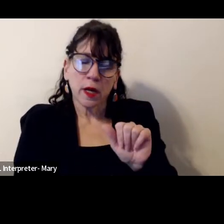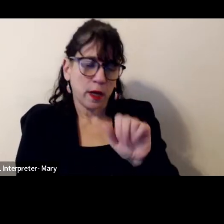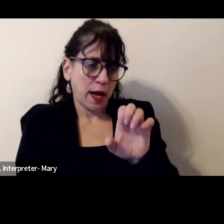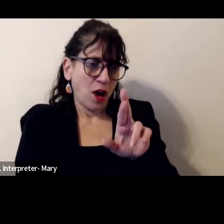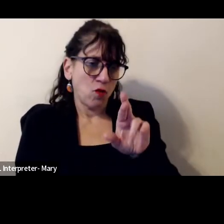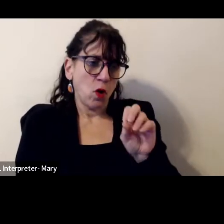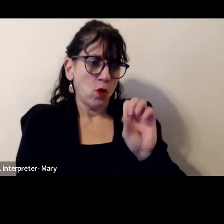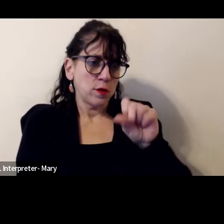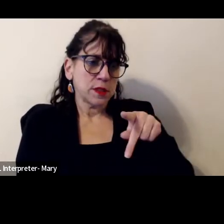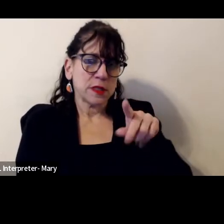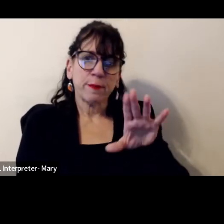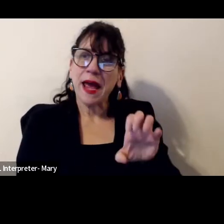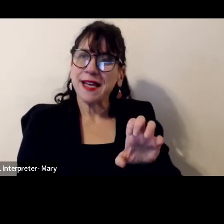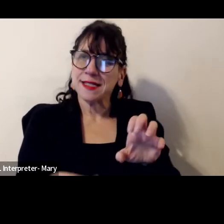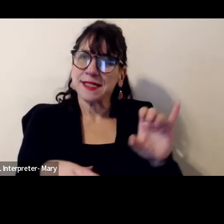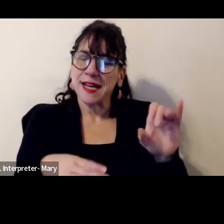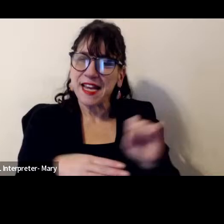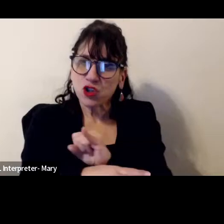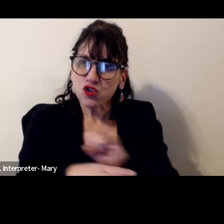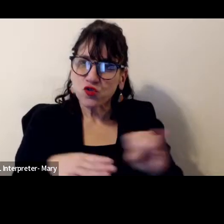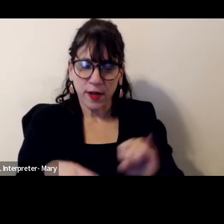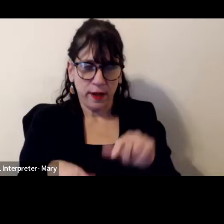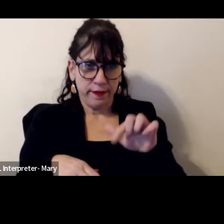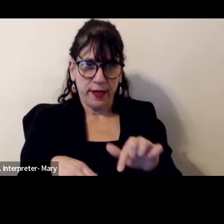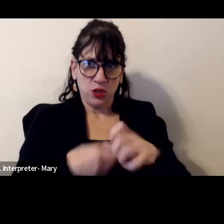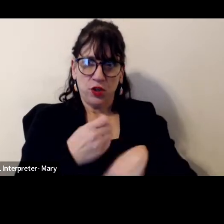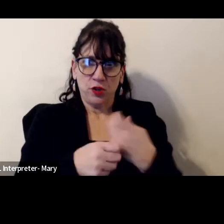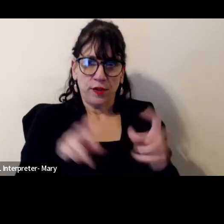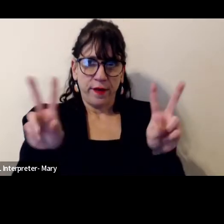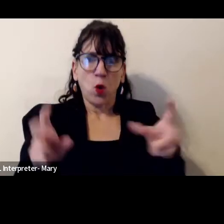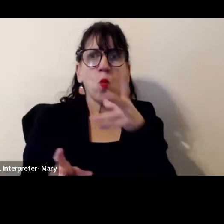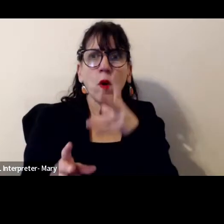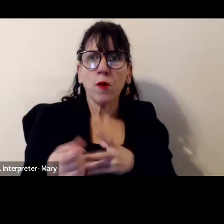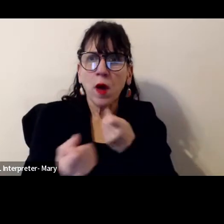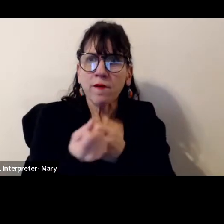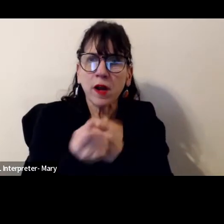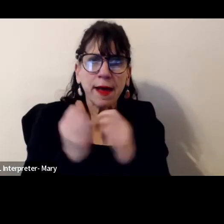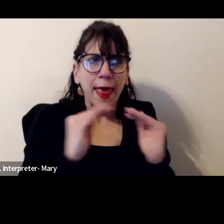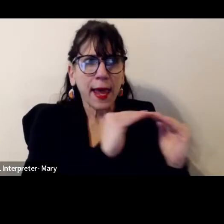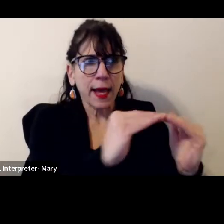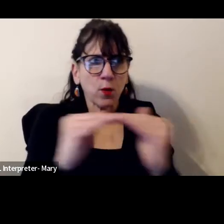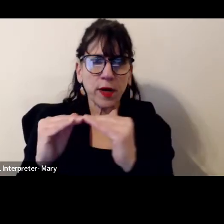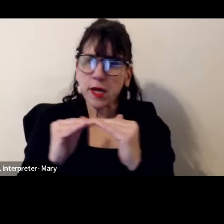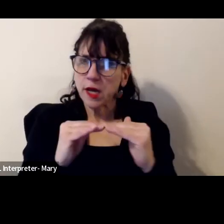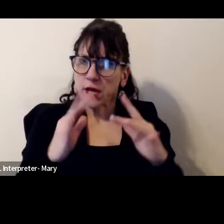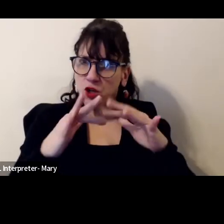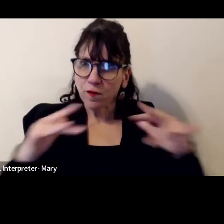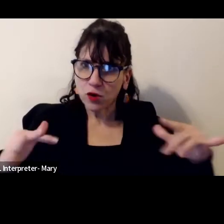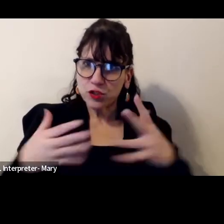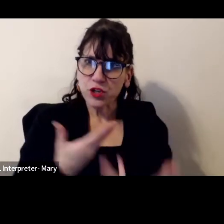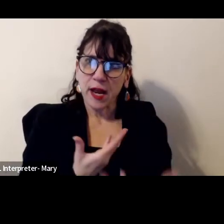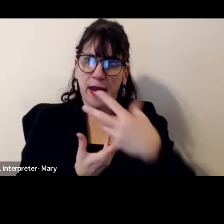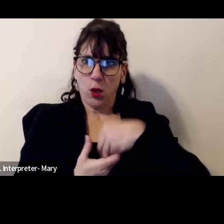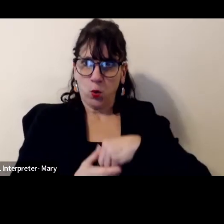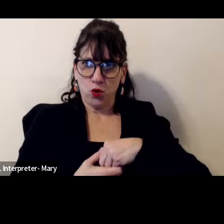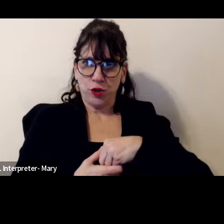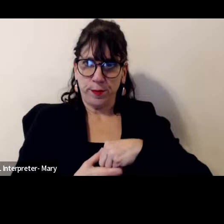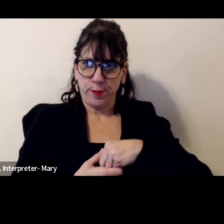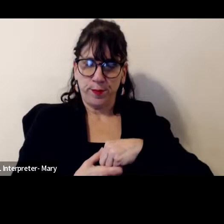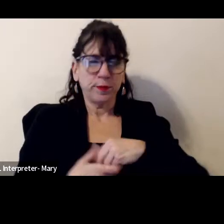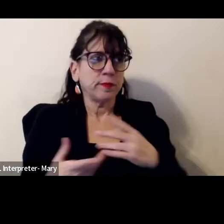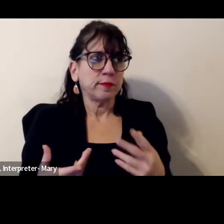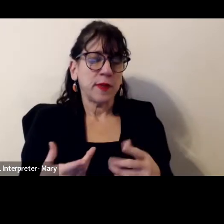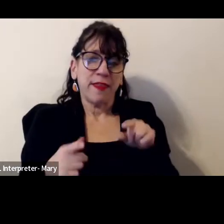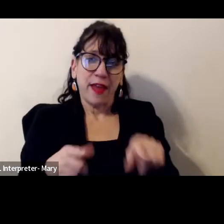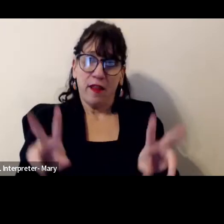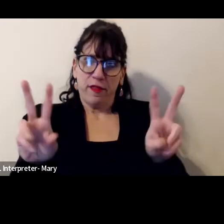industry, this year's theme is Women Who Advocate for Equity, Diversity, and Inclusion. This